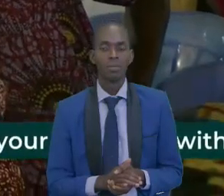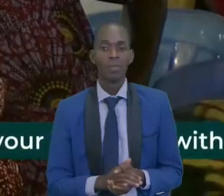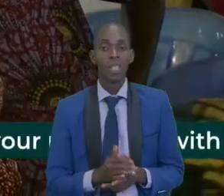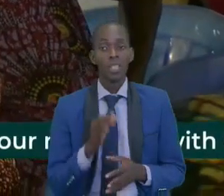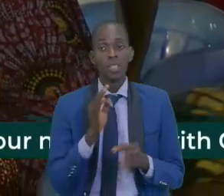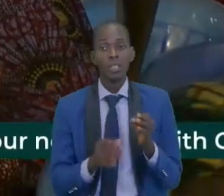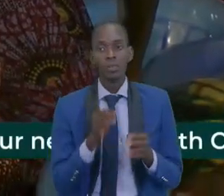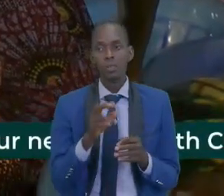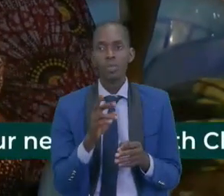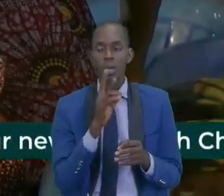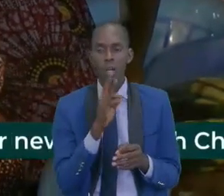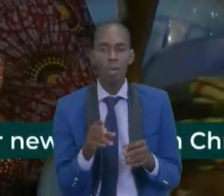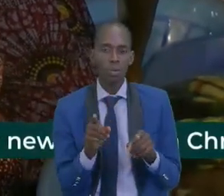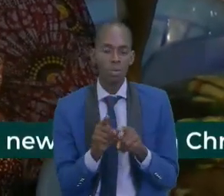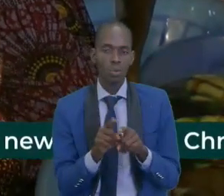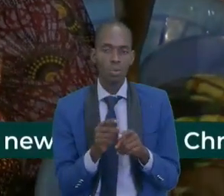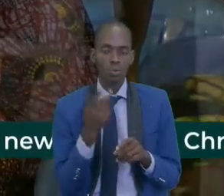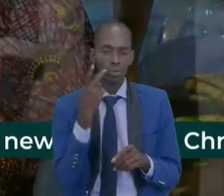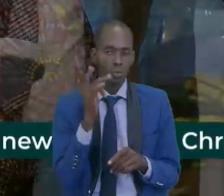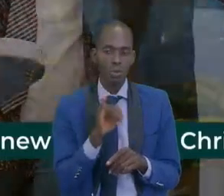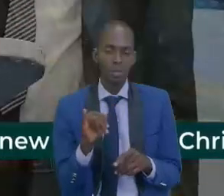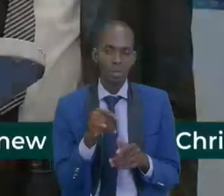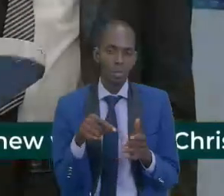on radio or television,